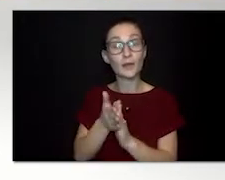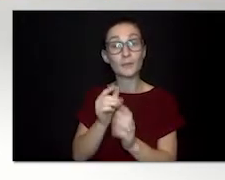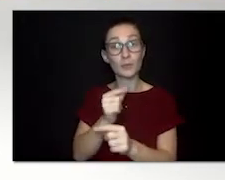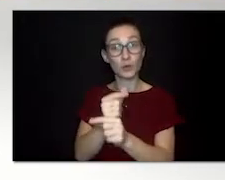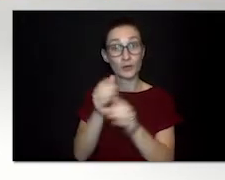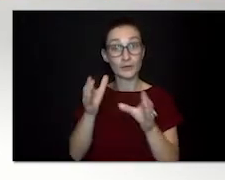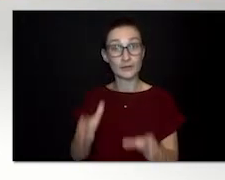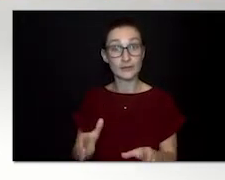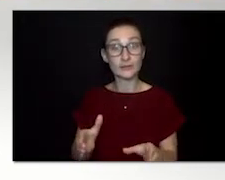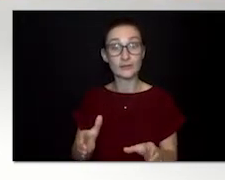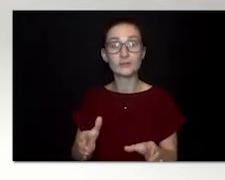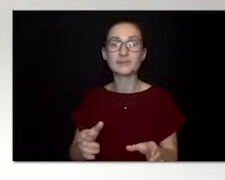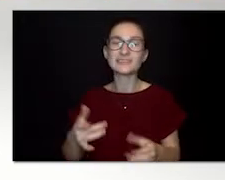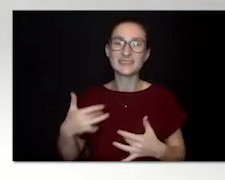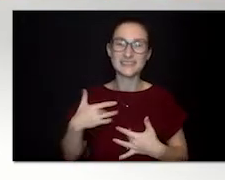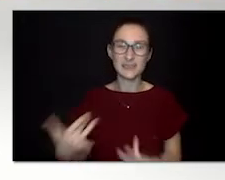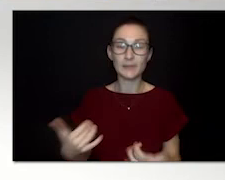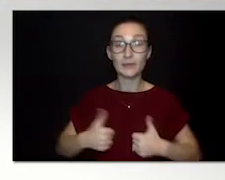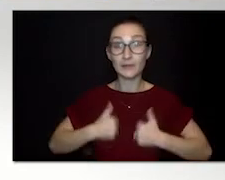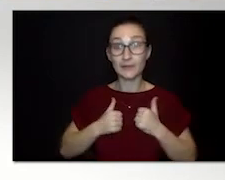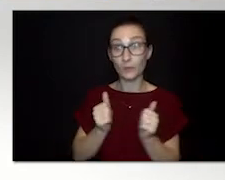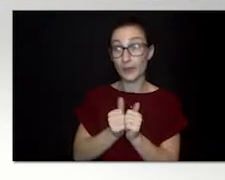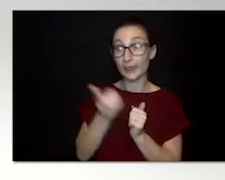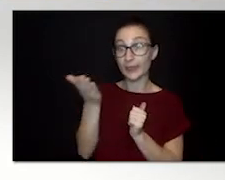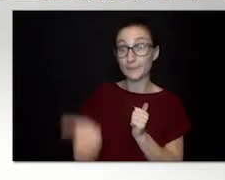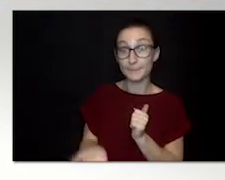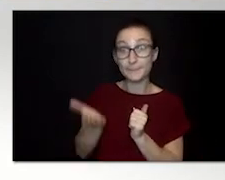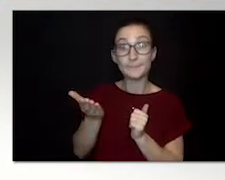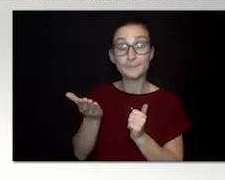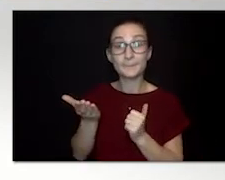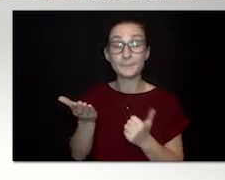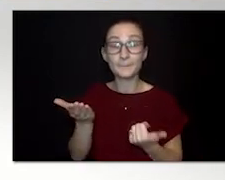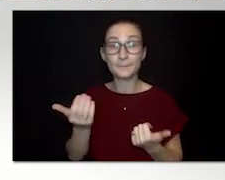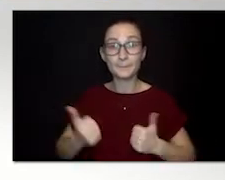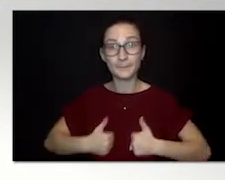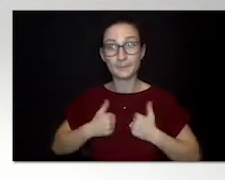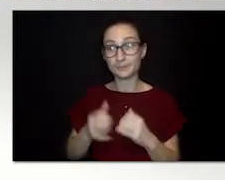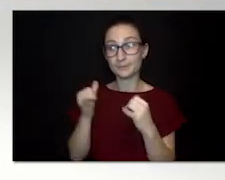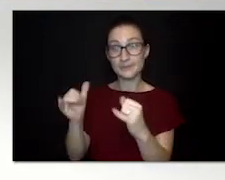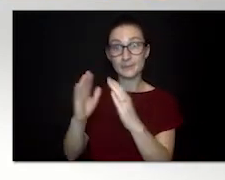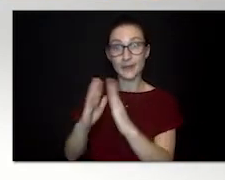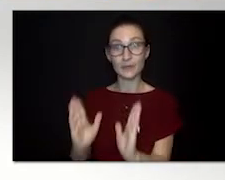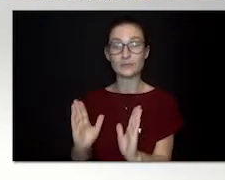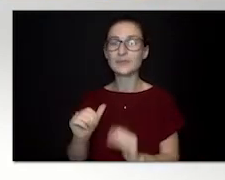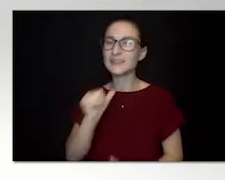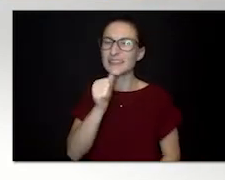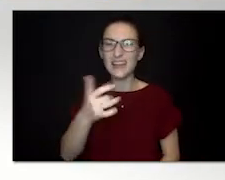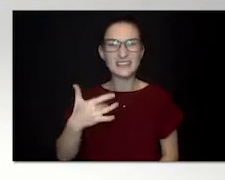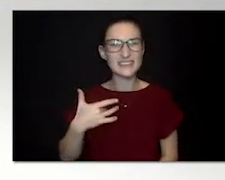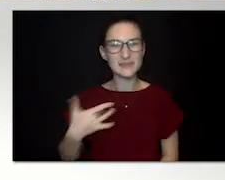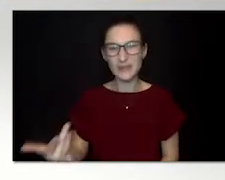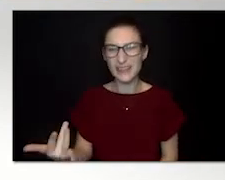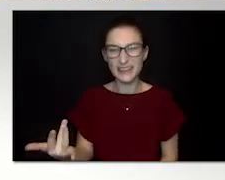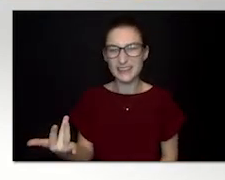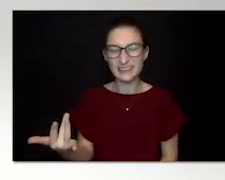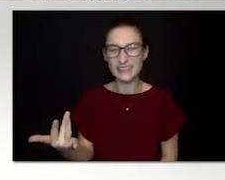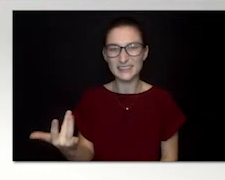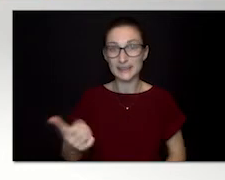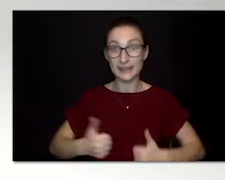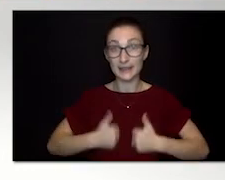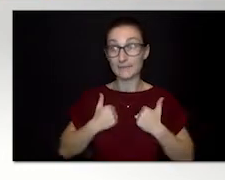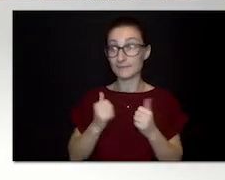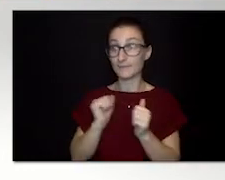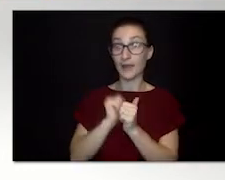advocate is actually their caregiver living with them, taking care of them, or is in the same vicinity. It's not often that we have